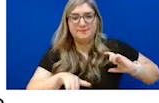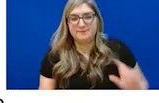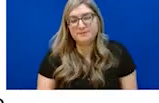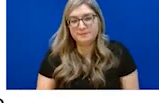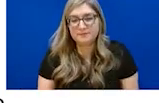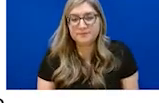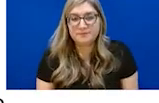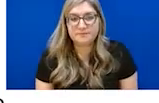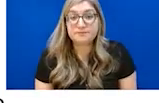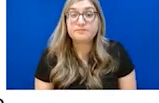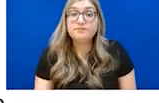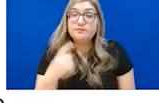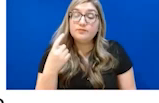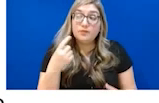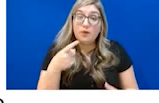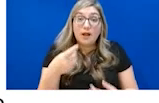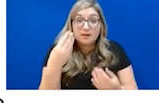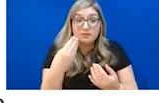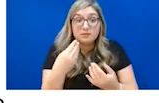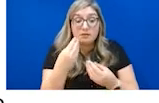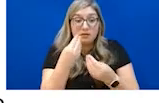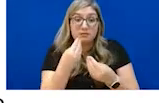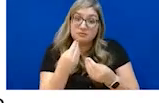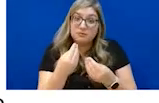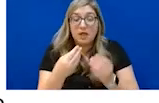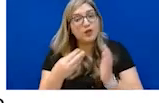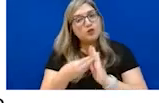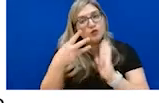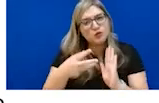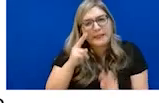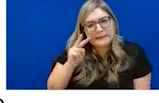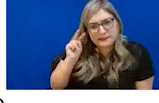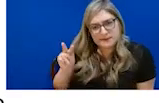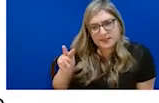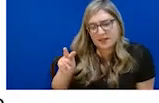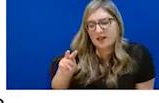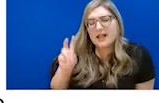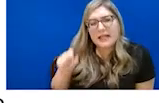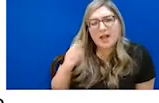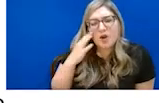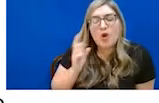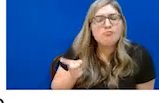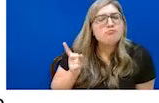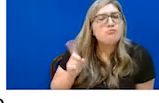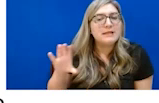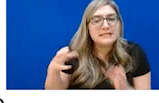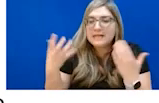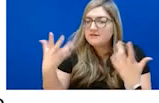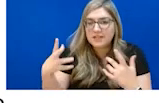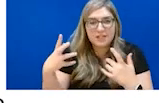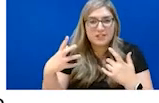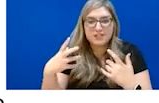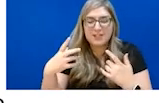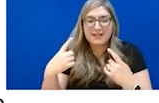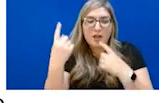student that you can be sure that this course has been thoughtfully designed. It's been taught a few times. You